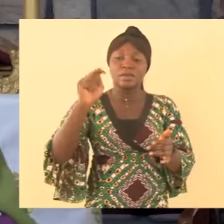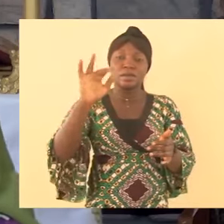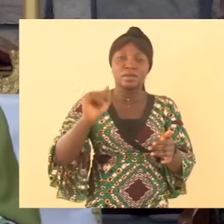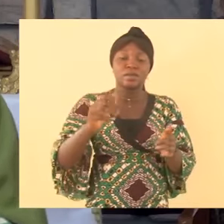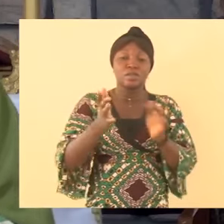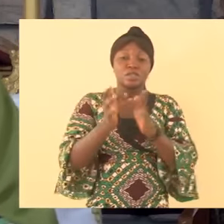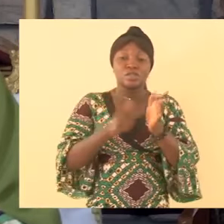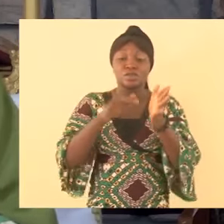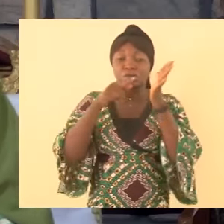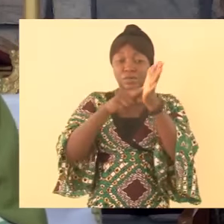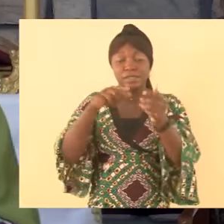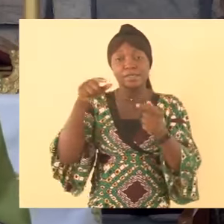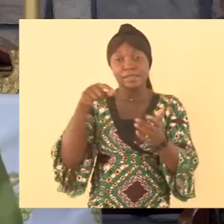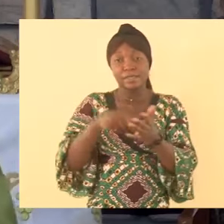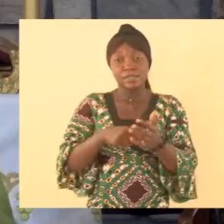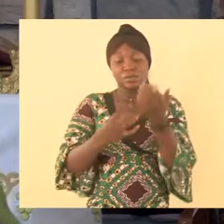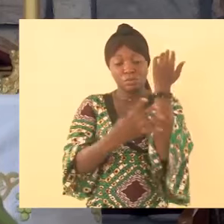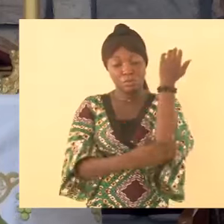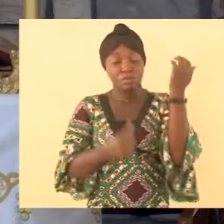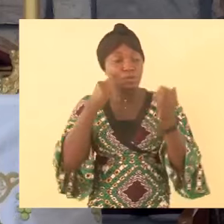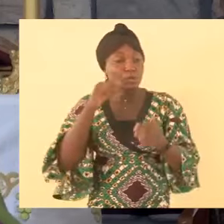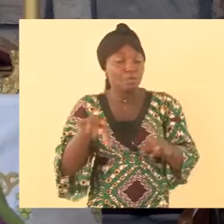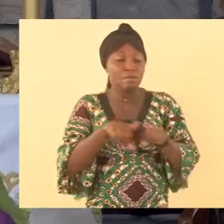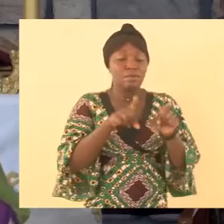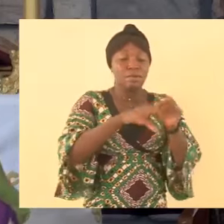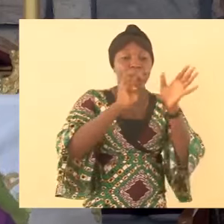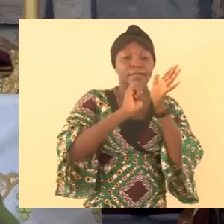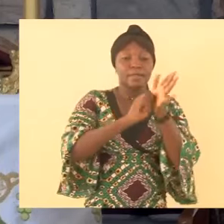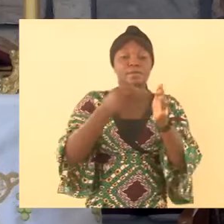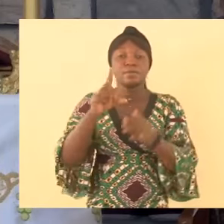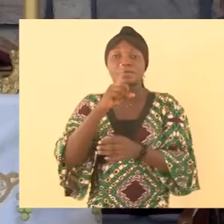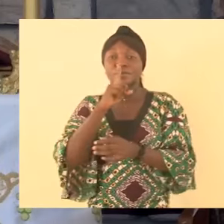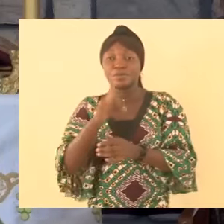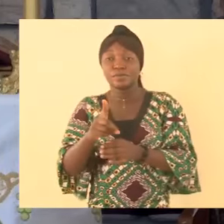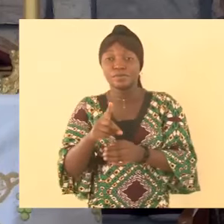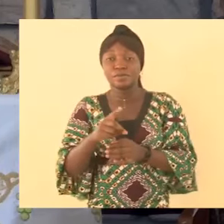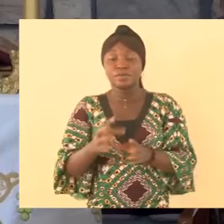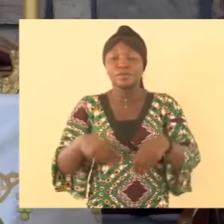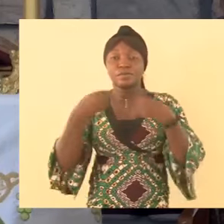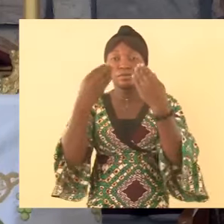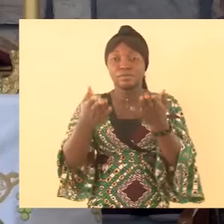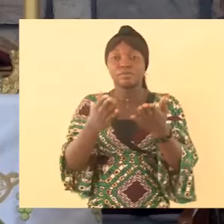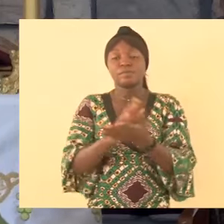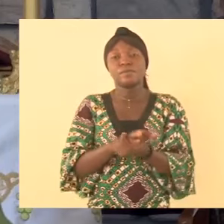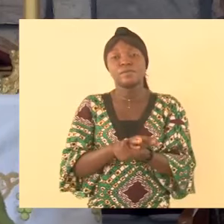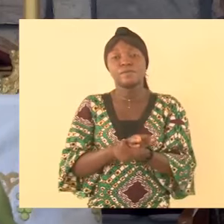Pharisees, Jesus presents this poor widow as an example of true piety and